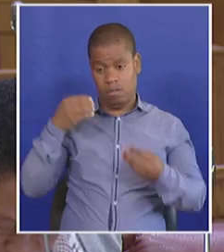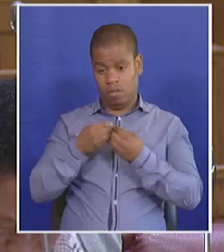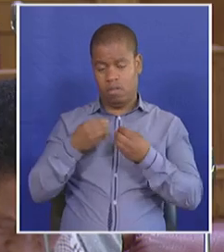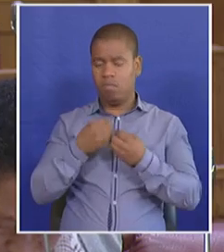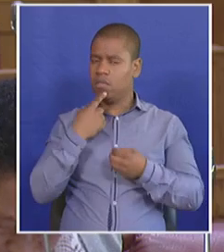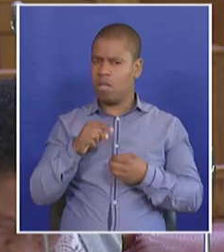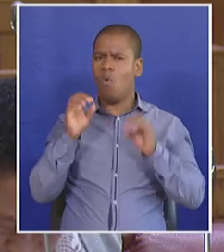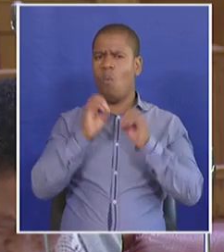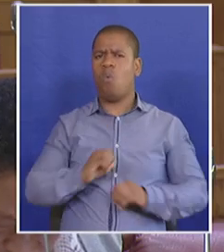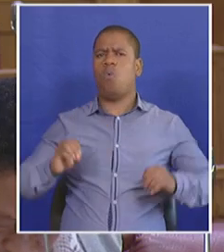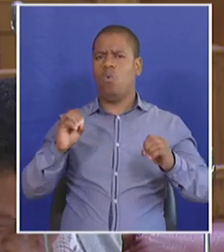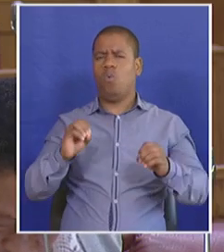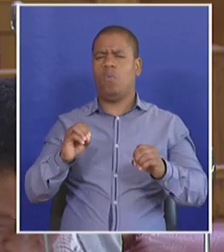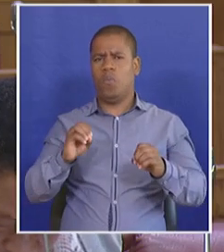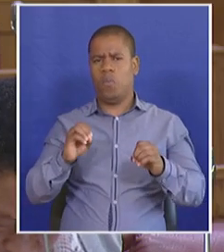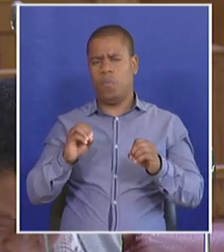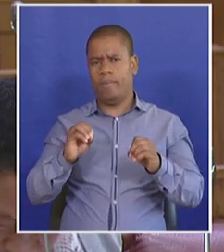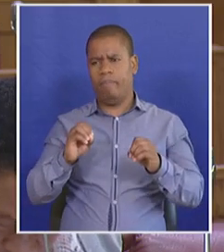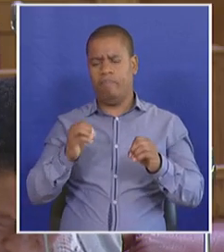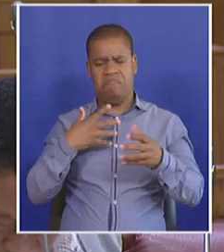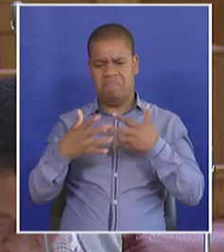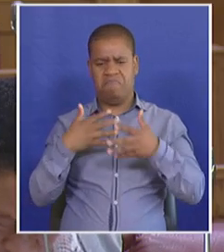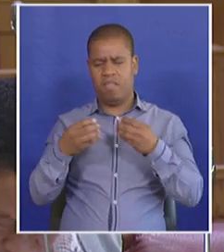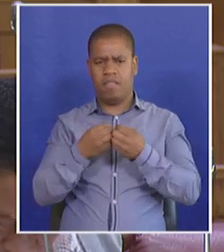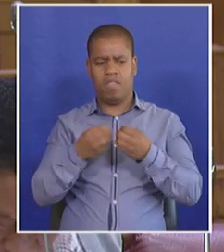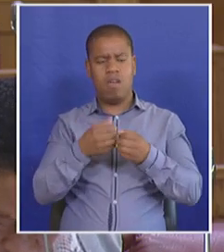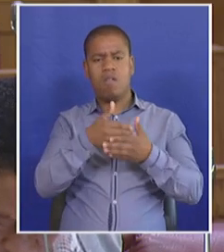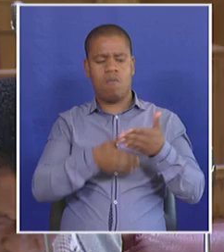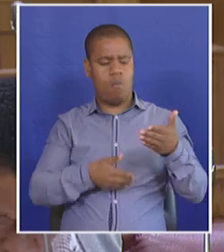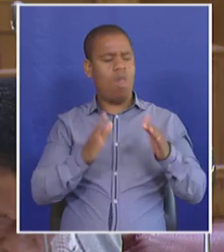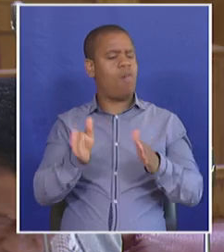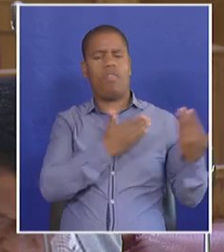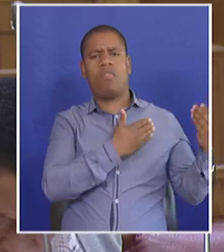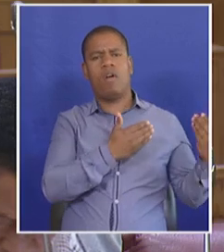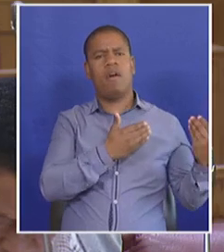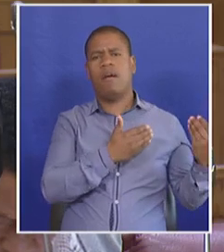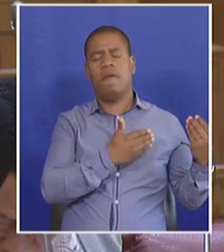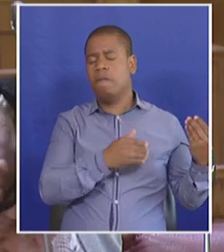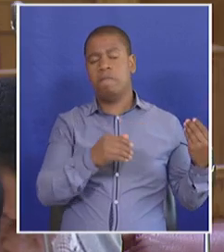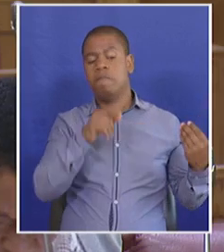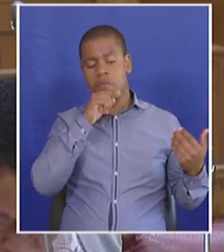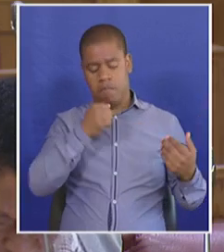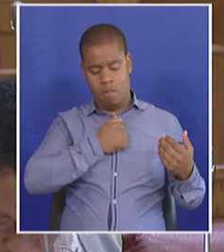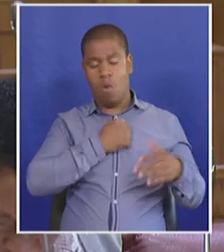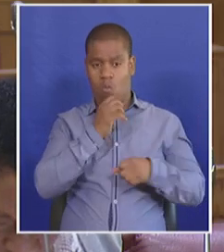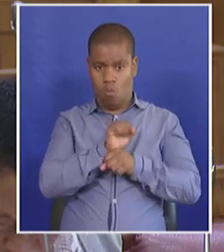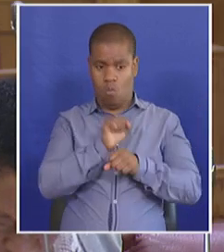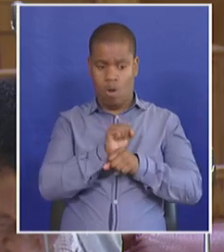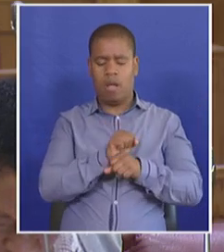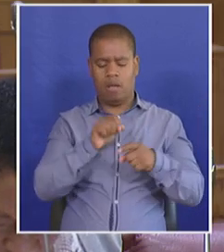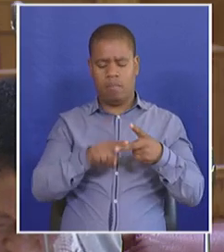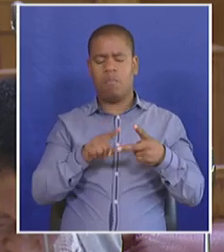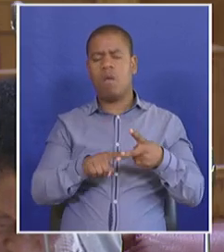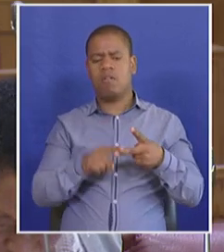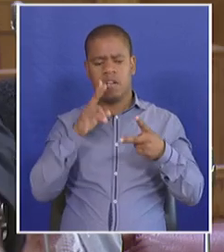nothing invented about that report and the work and some of the reports that also